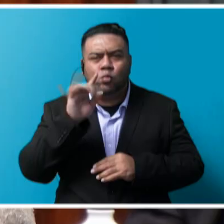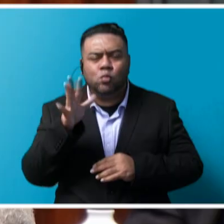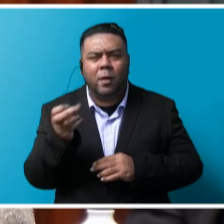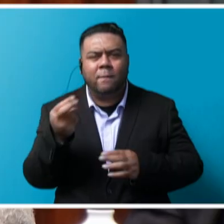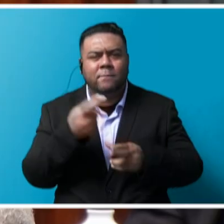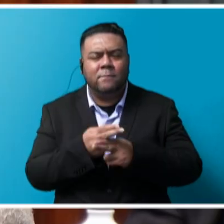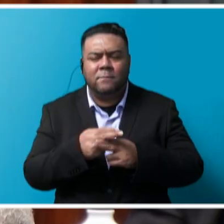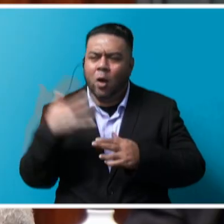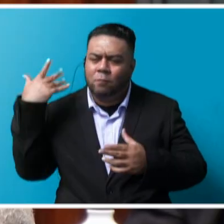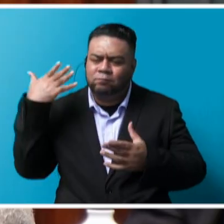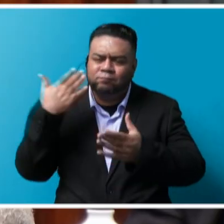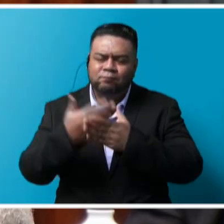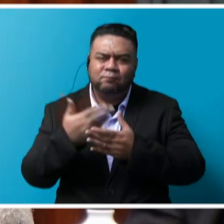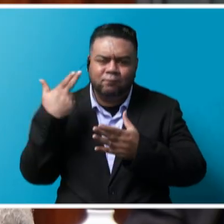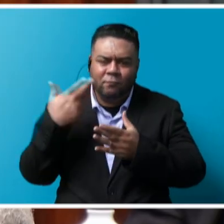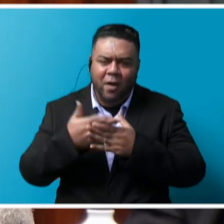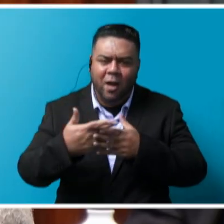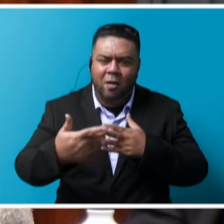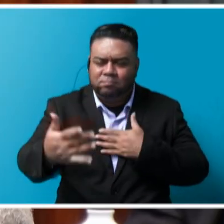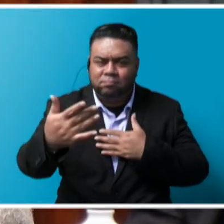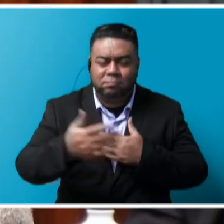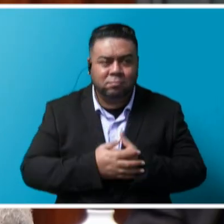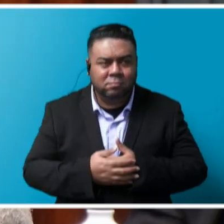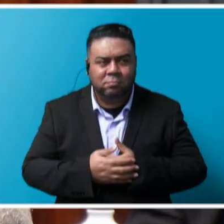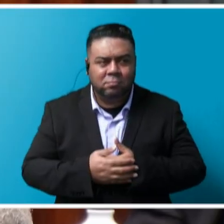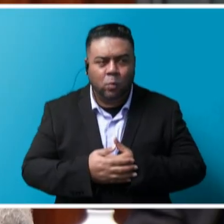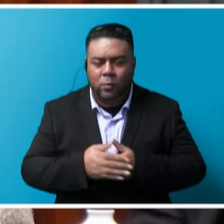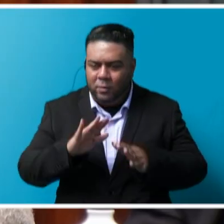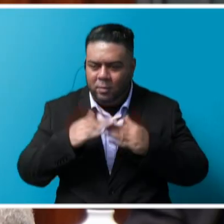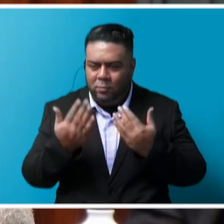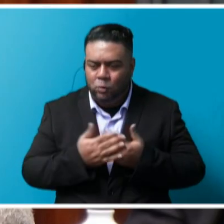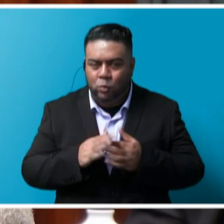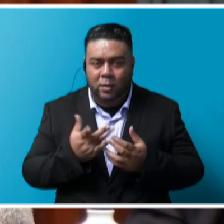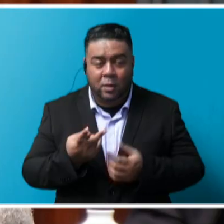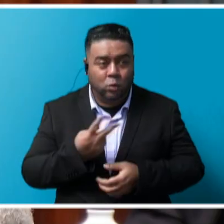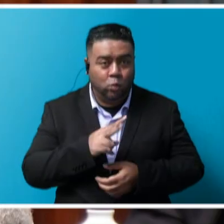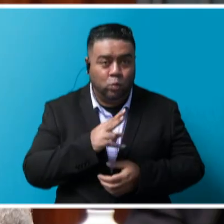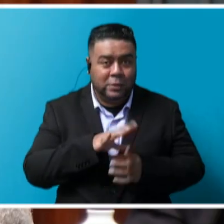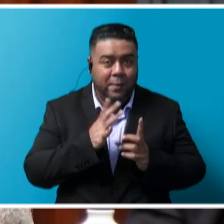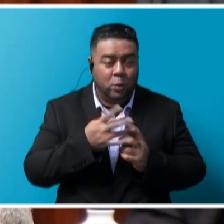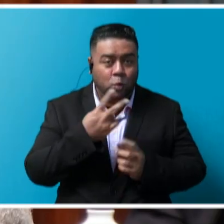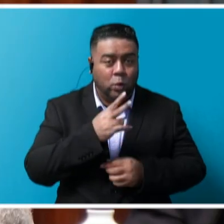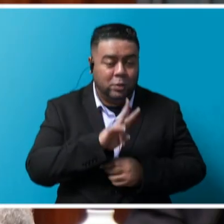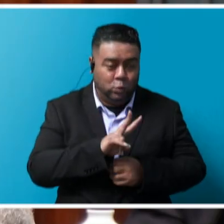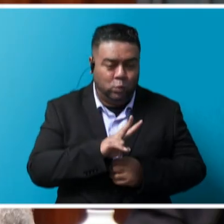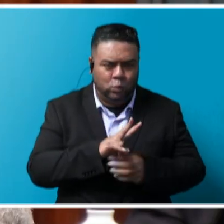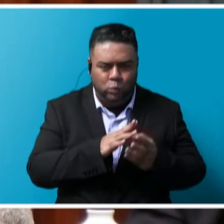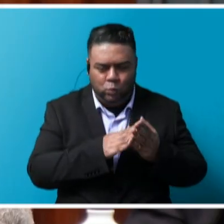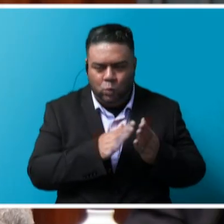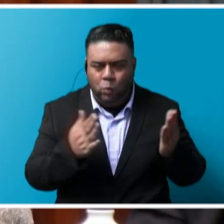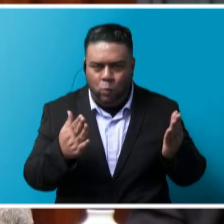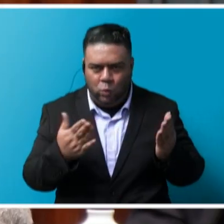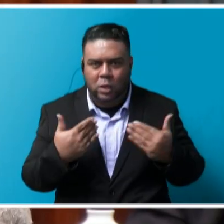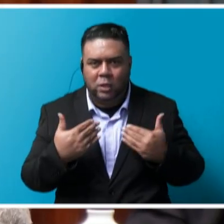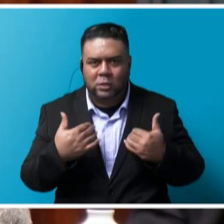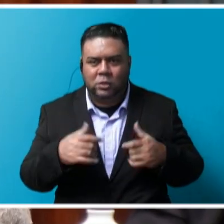we have come together. When this coalition government assumed office in December 2022, we inherited significant challenges.